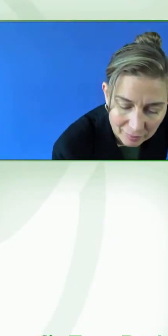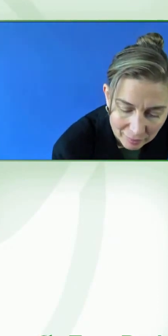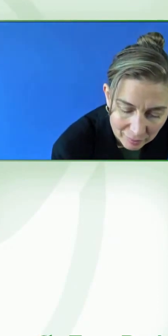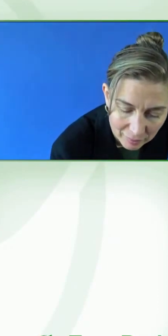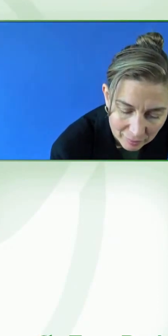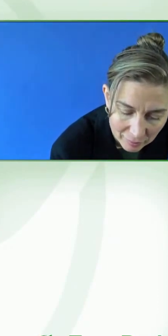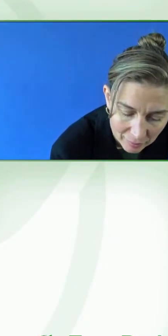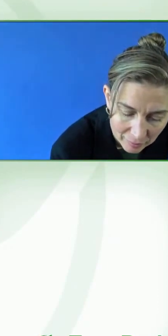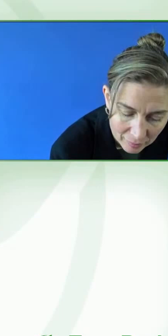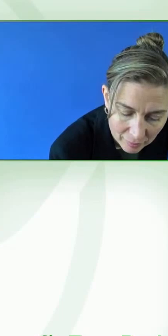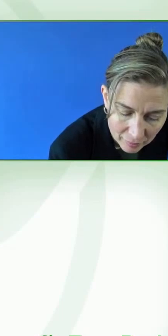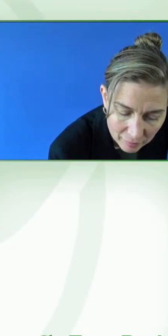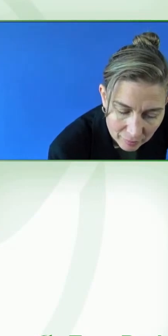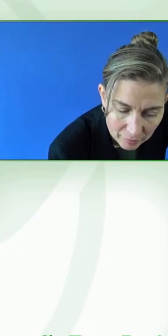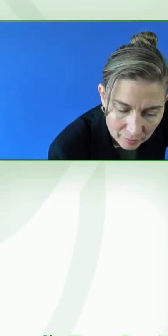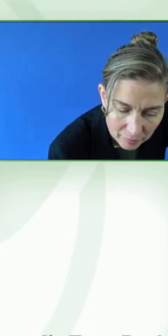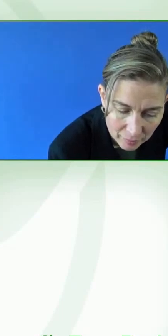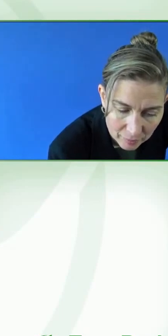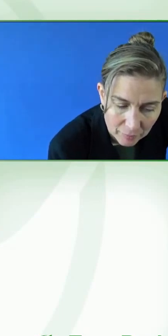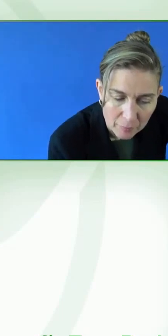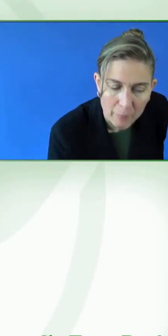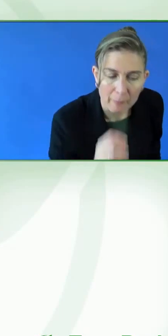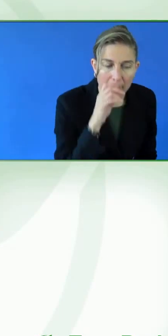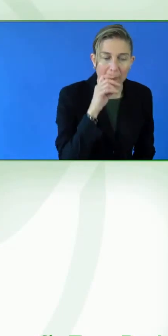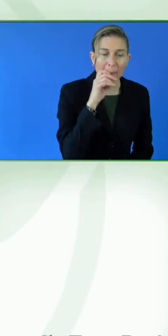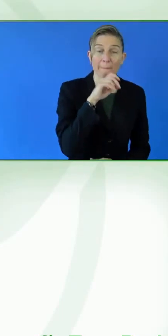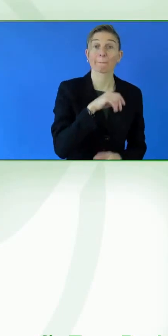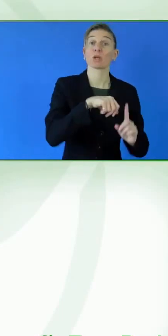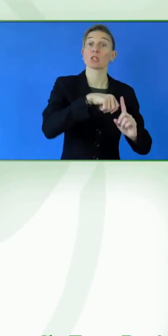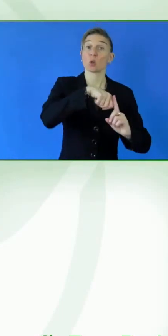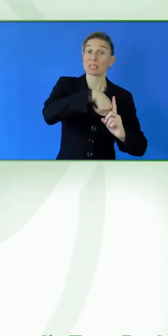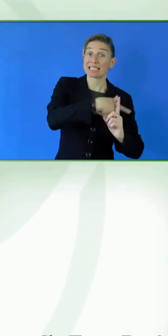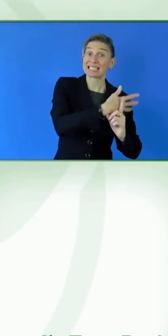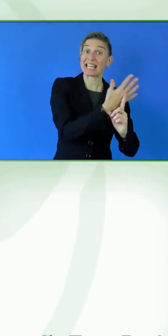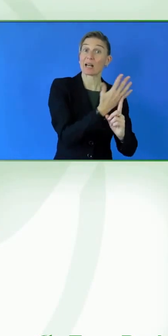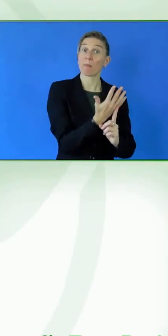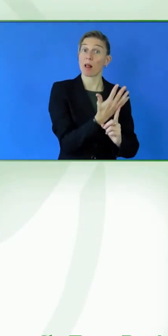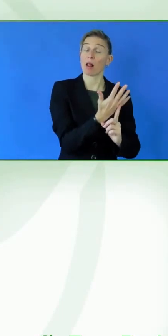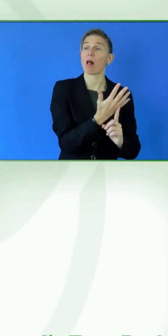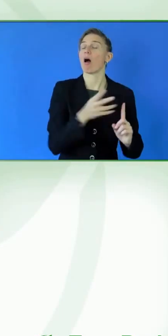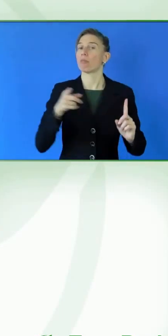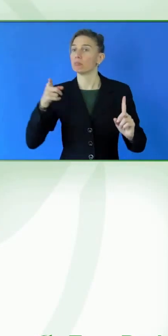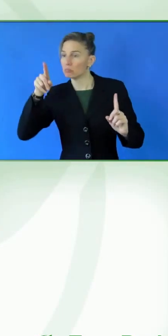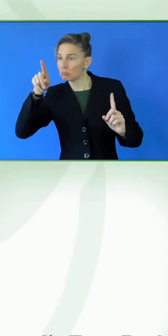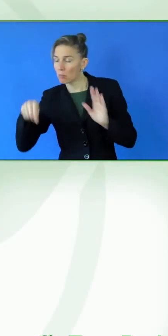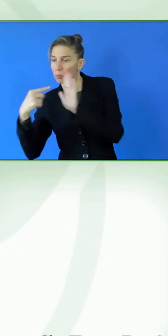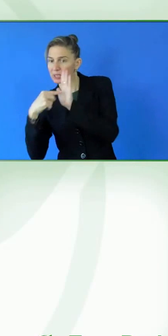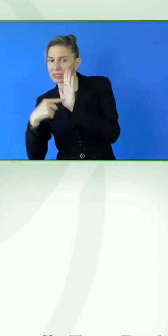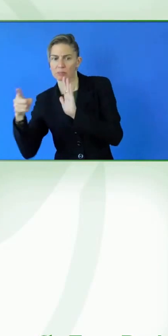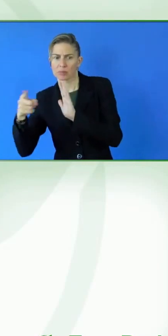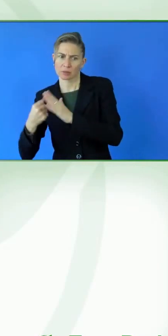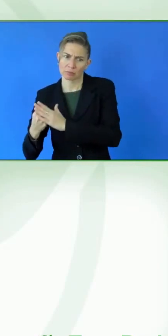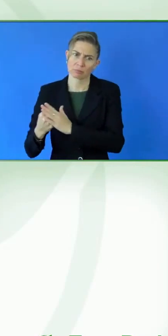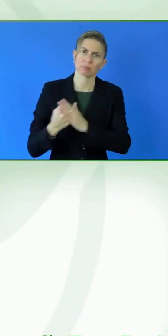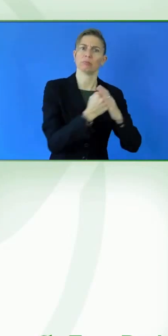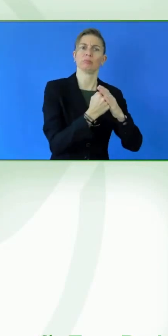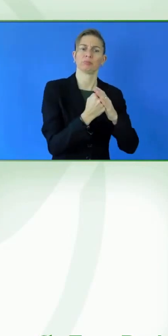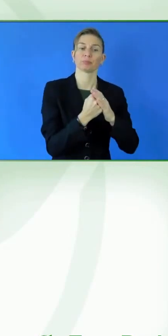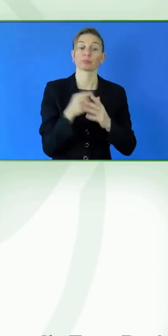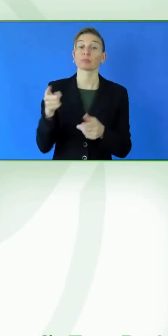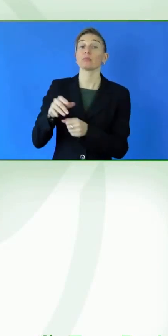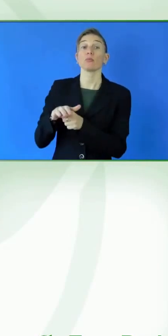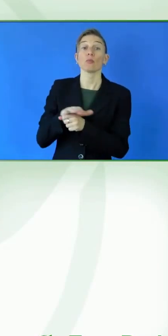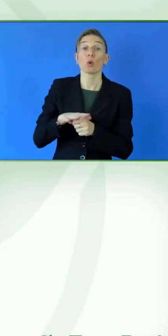development goals and activate the capacity of local governments and local NGOs and other stakeholders to